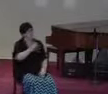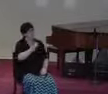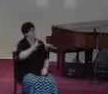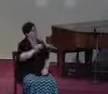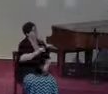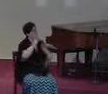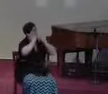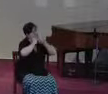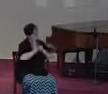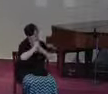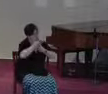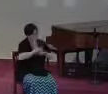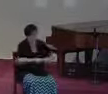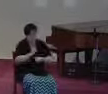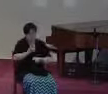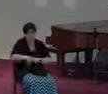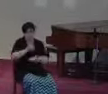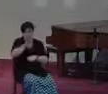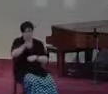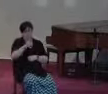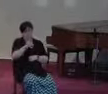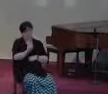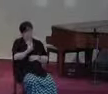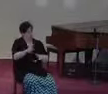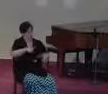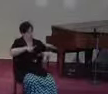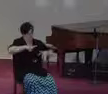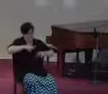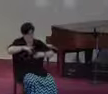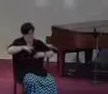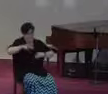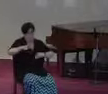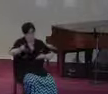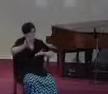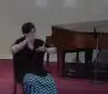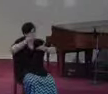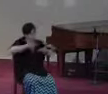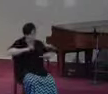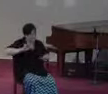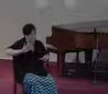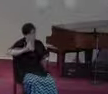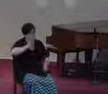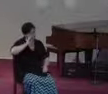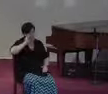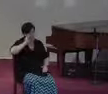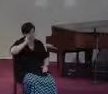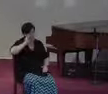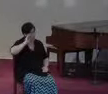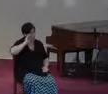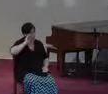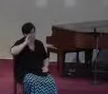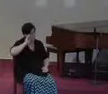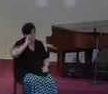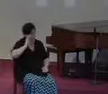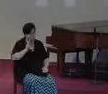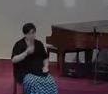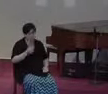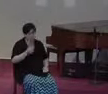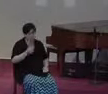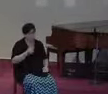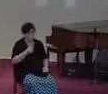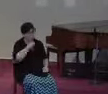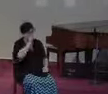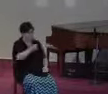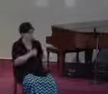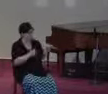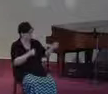Sacred trust that John received, he took her into his own home. It's not enough. I'm not going to put her in a